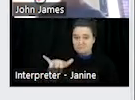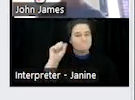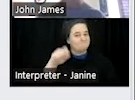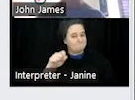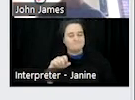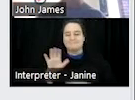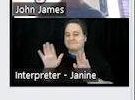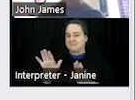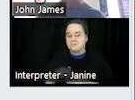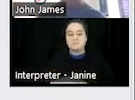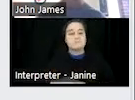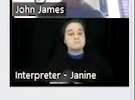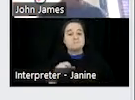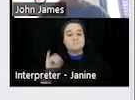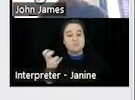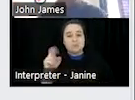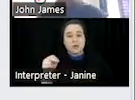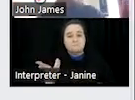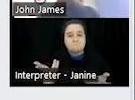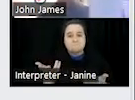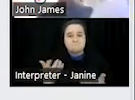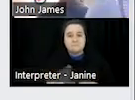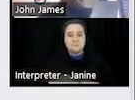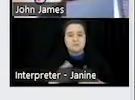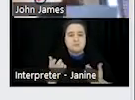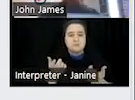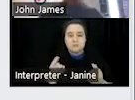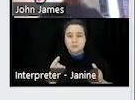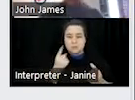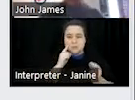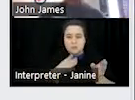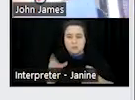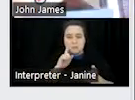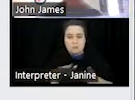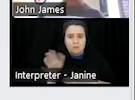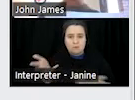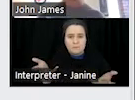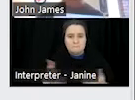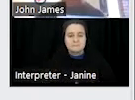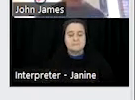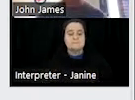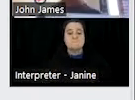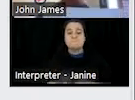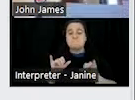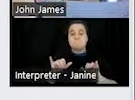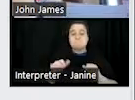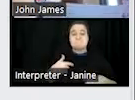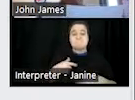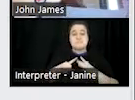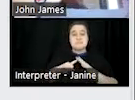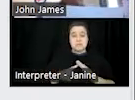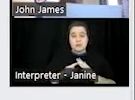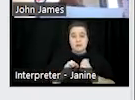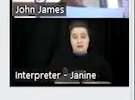John, how about you? What is one thing you did to prepare for college? Oh, okay. I started by